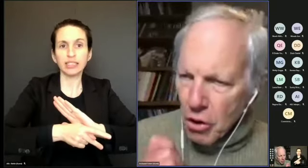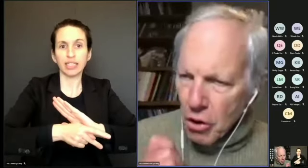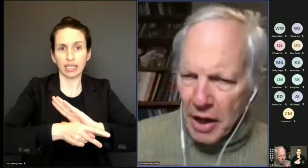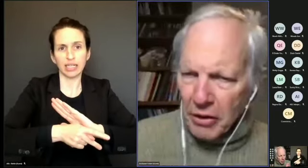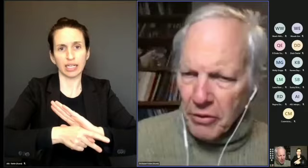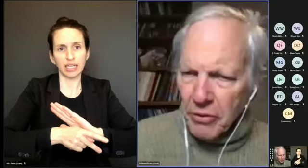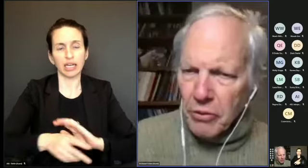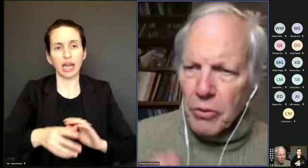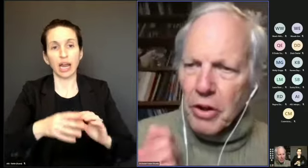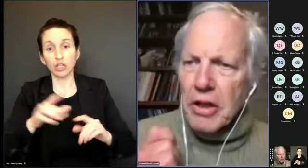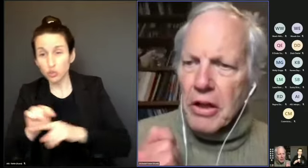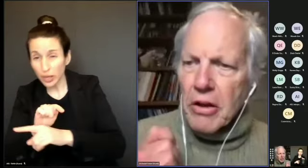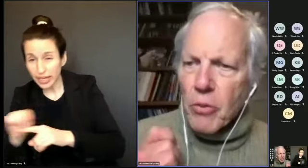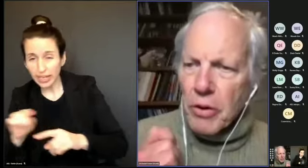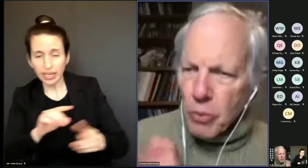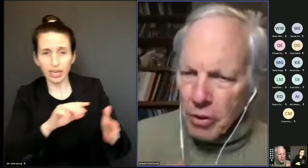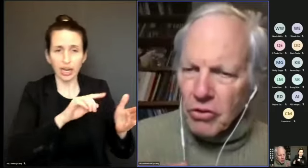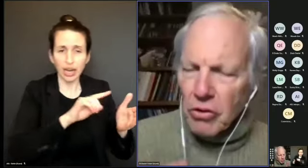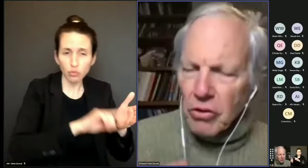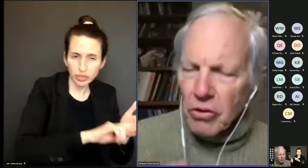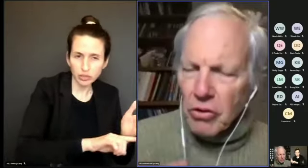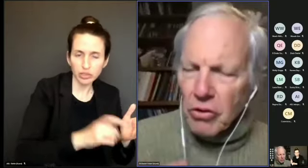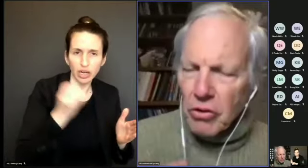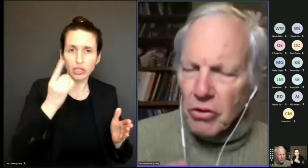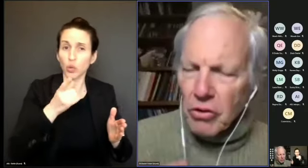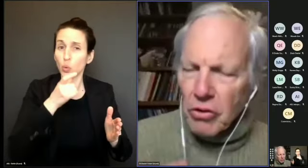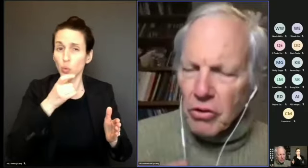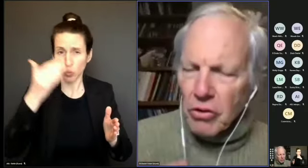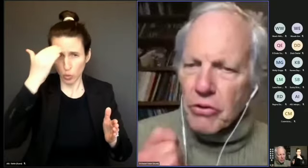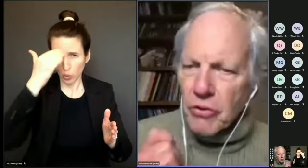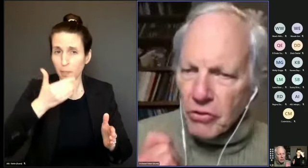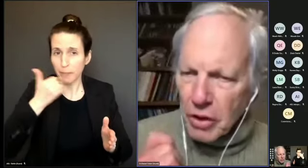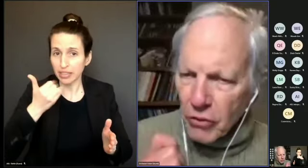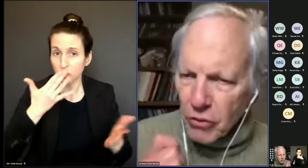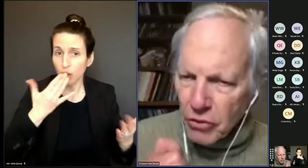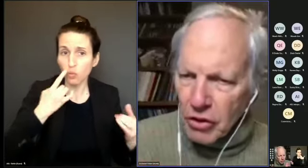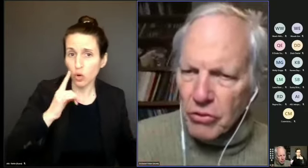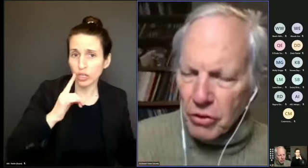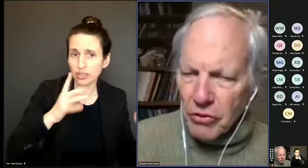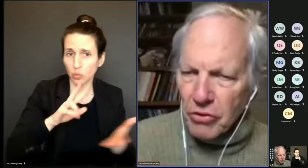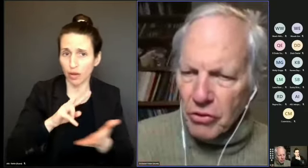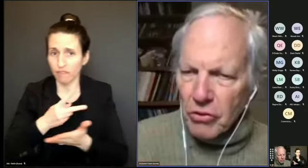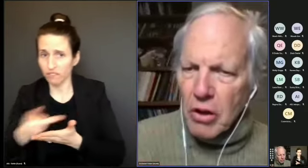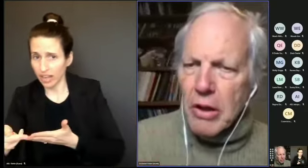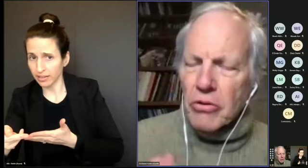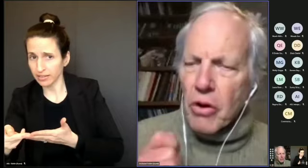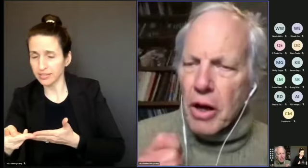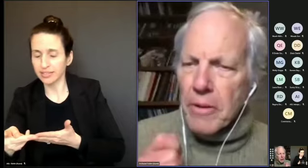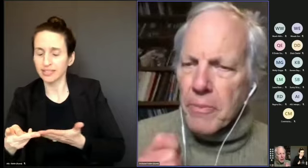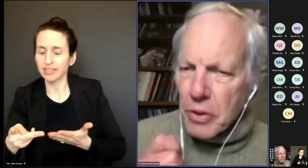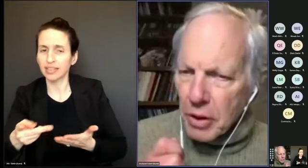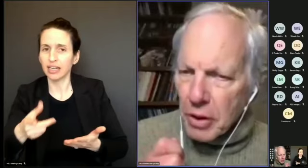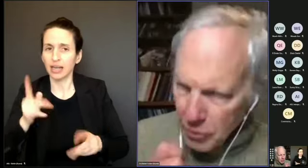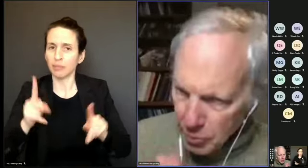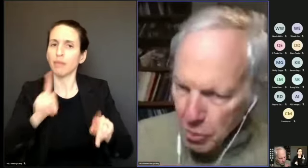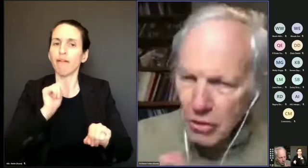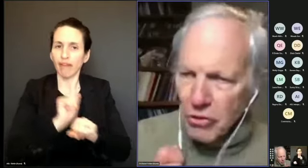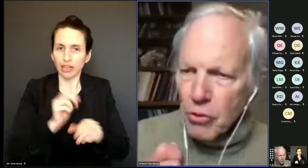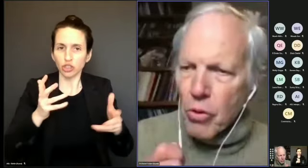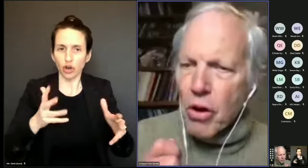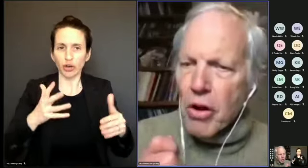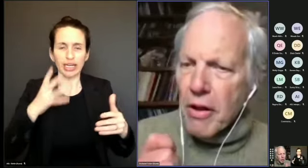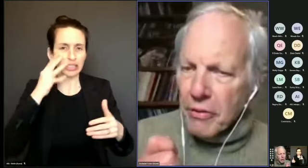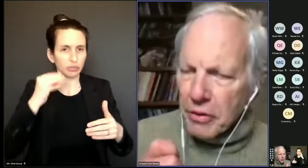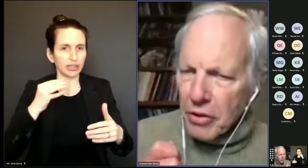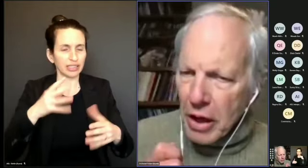one knows better, really, what works and what doesn't work than those of us that have received services. So I impart